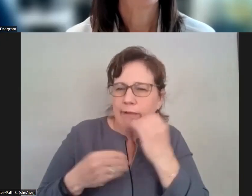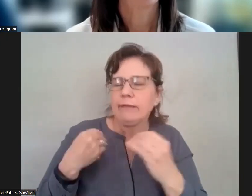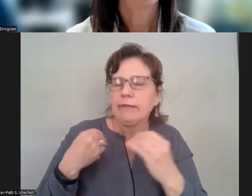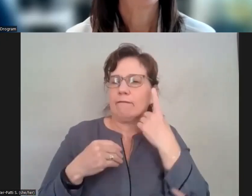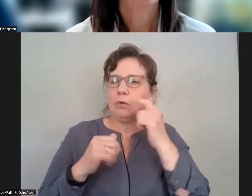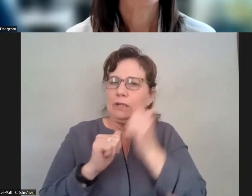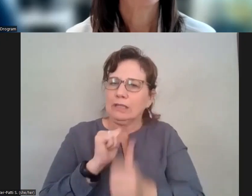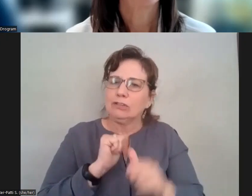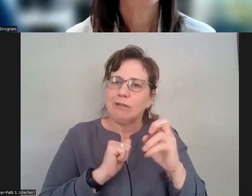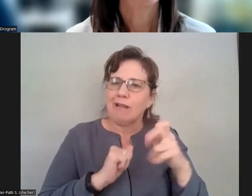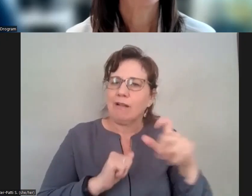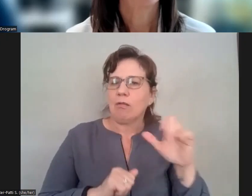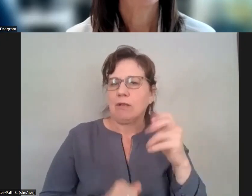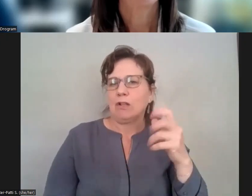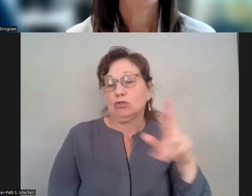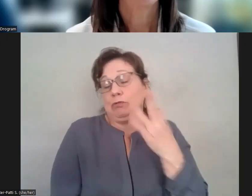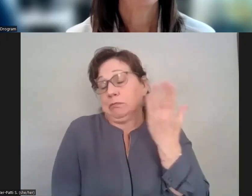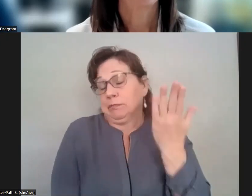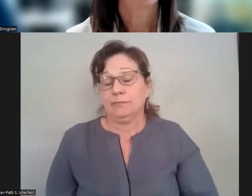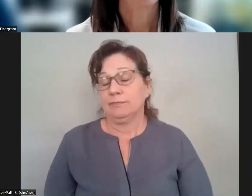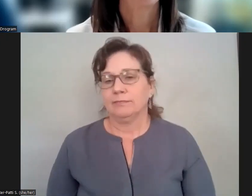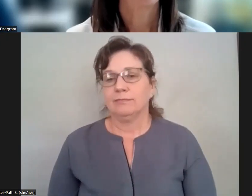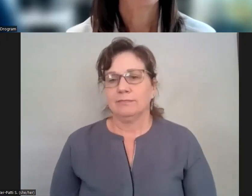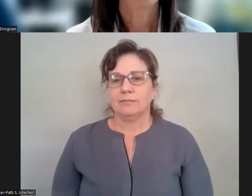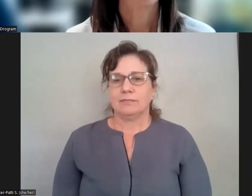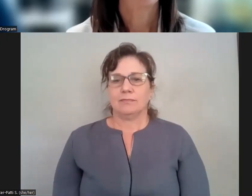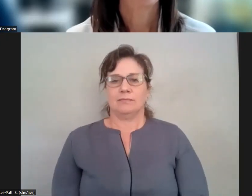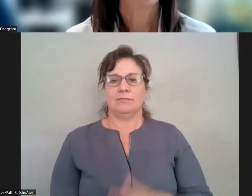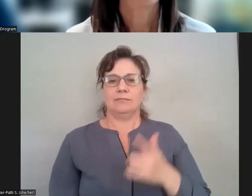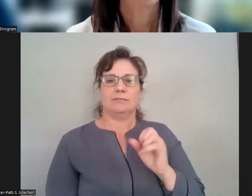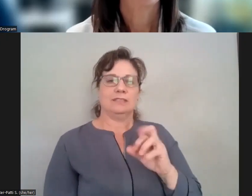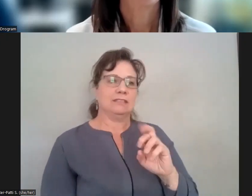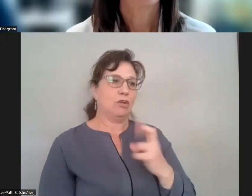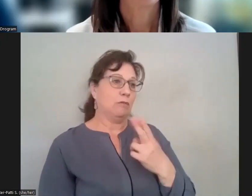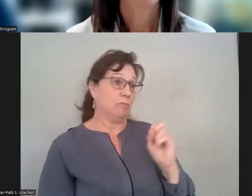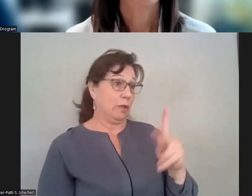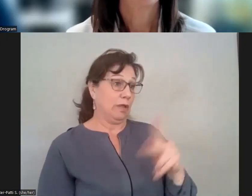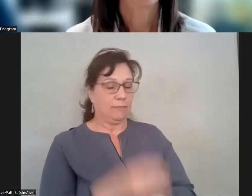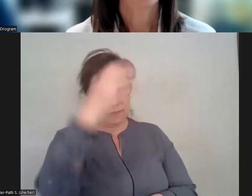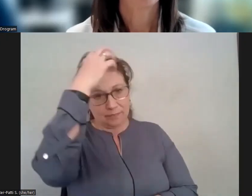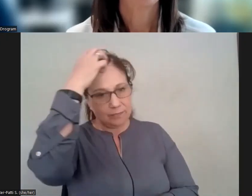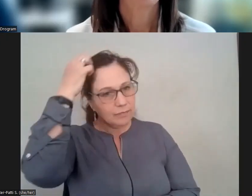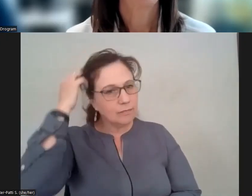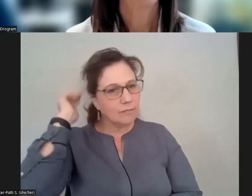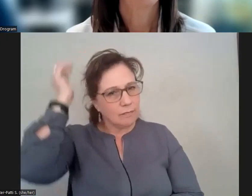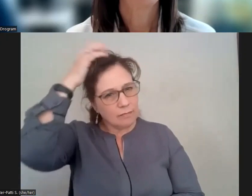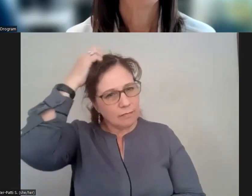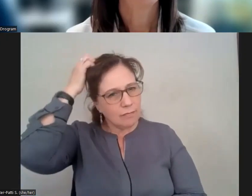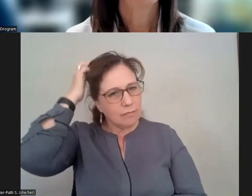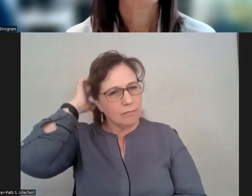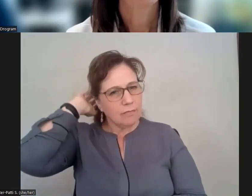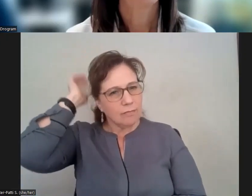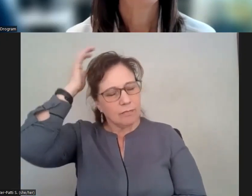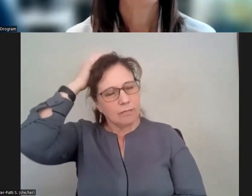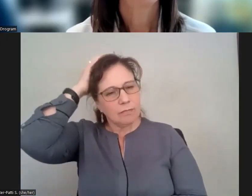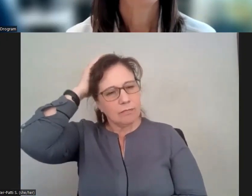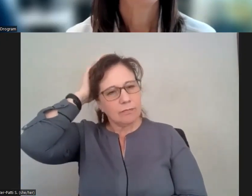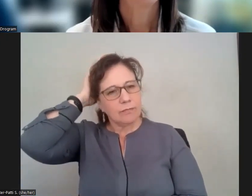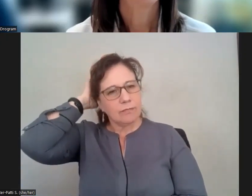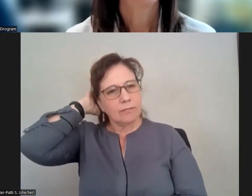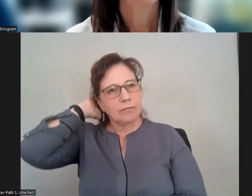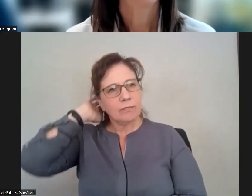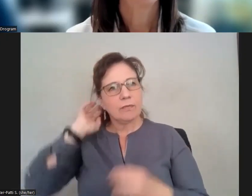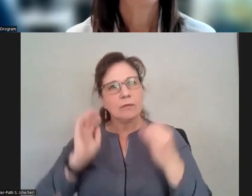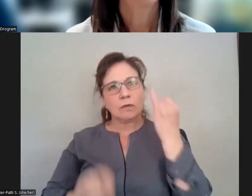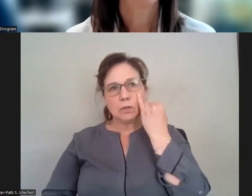anal cancer. Okay. All right, next question is, what about people who have had 3